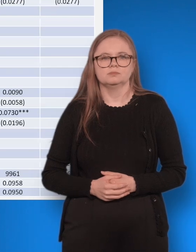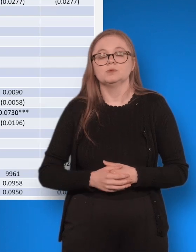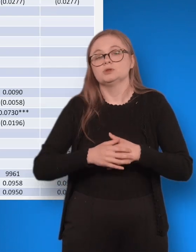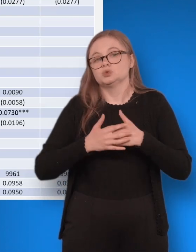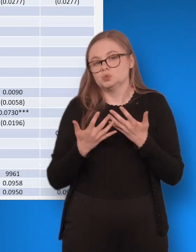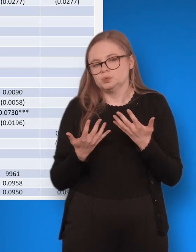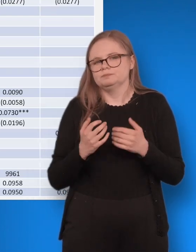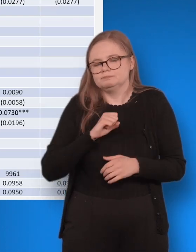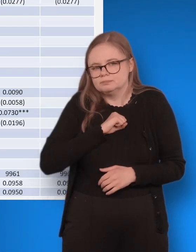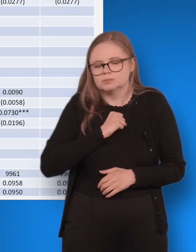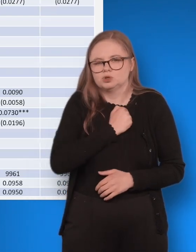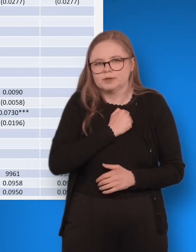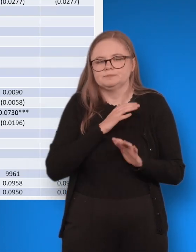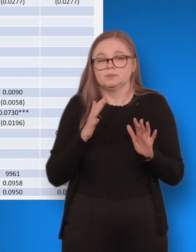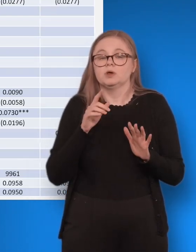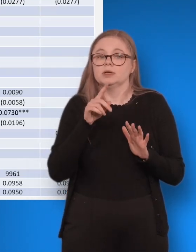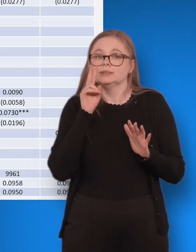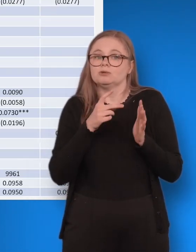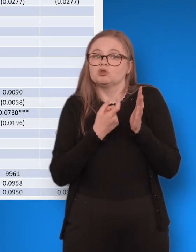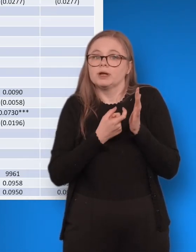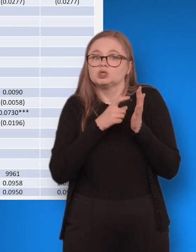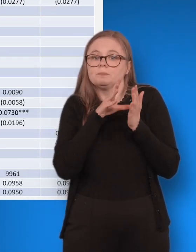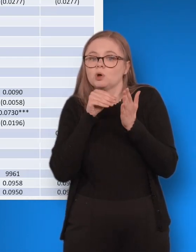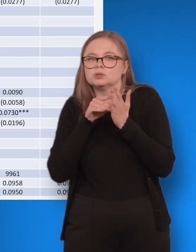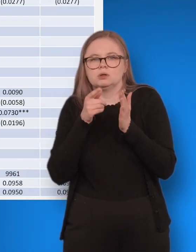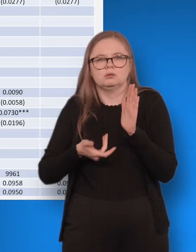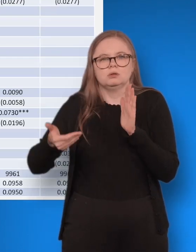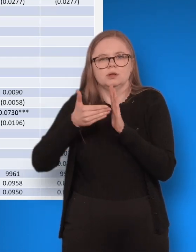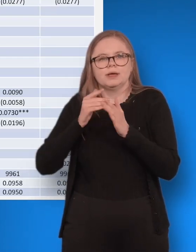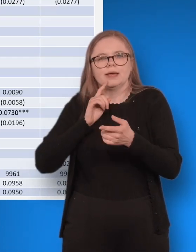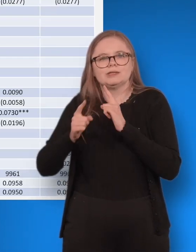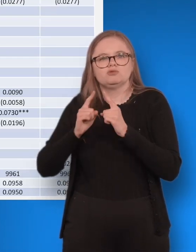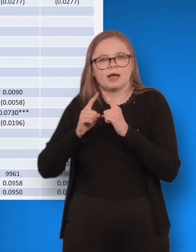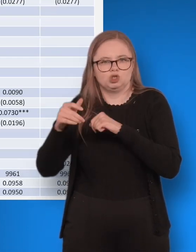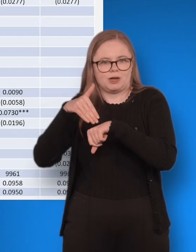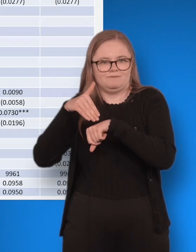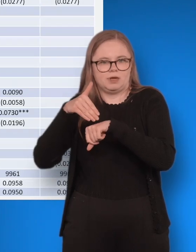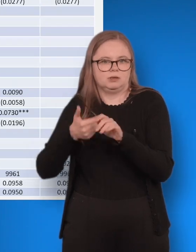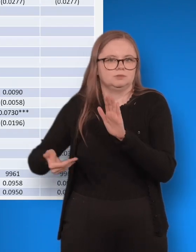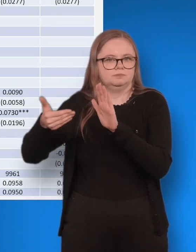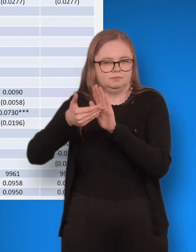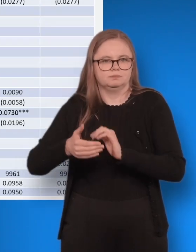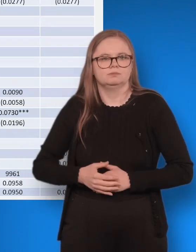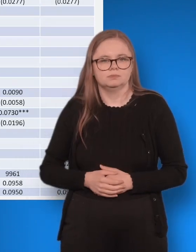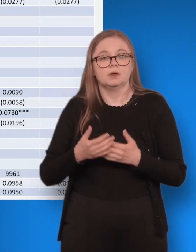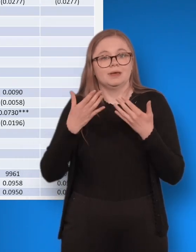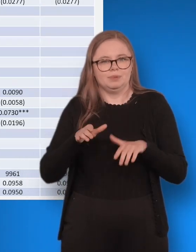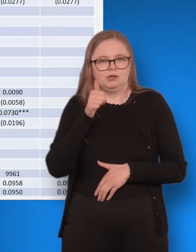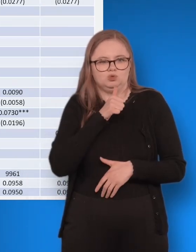Apologies. These are the regression models with the interaction effects, where we use the